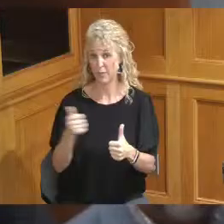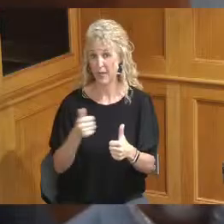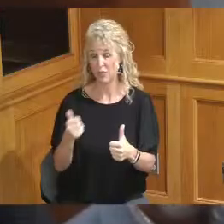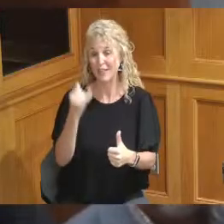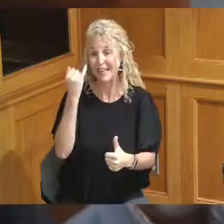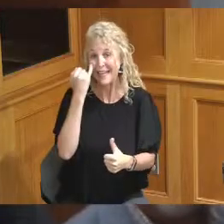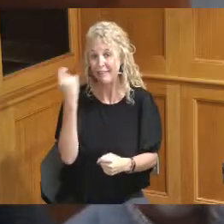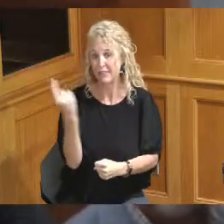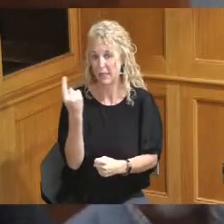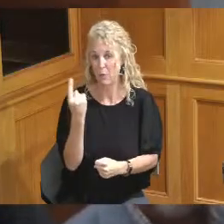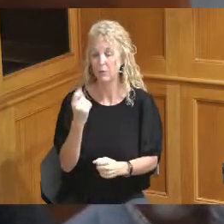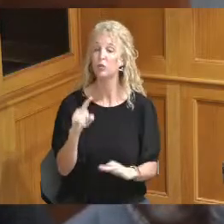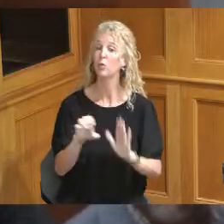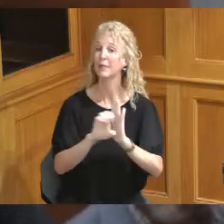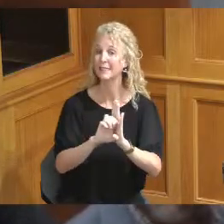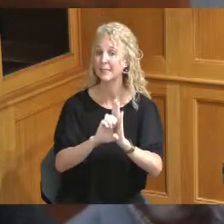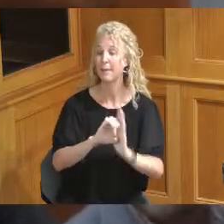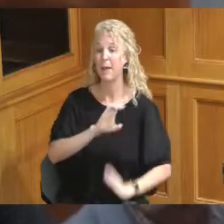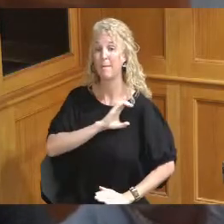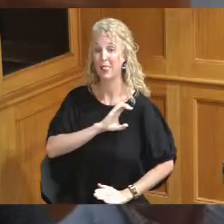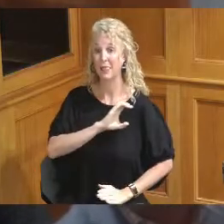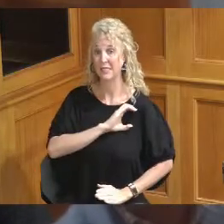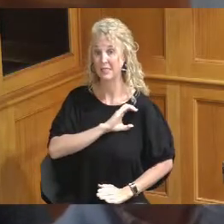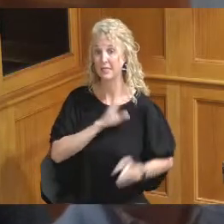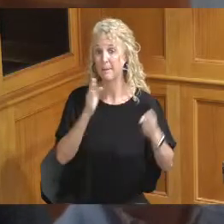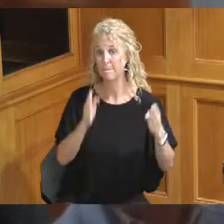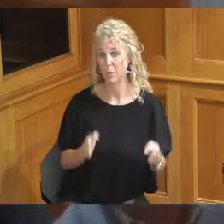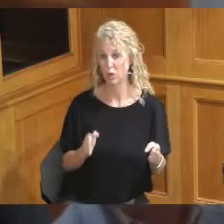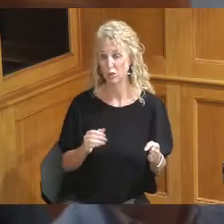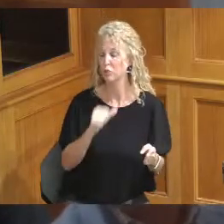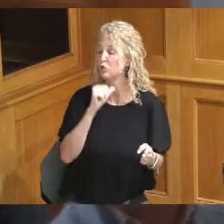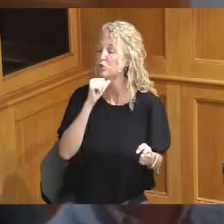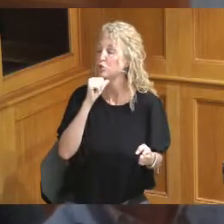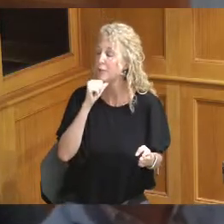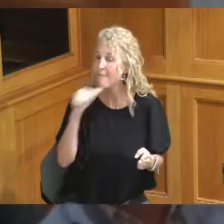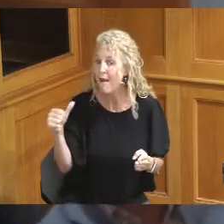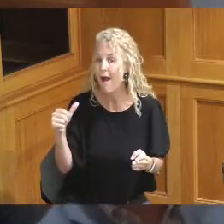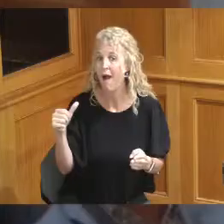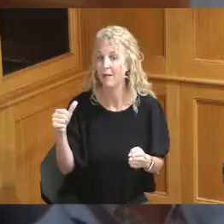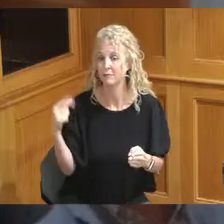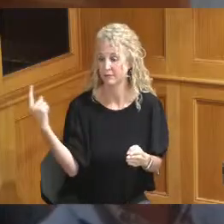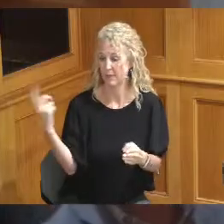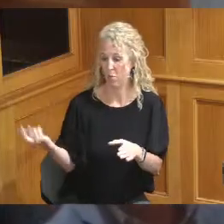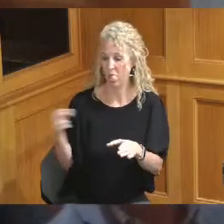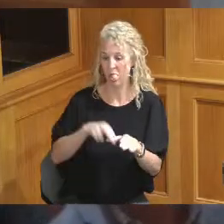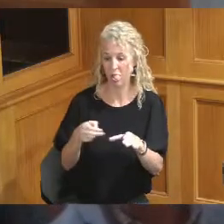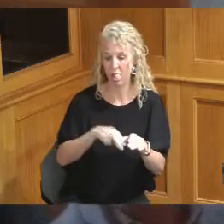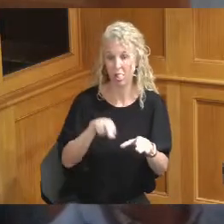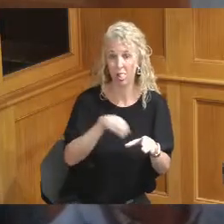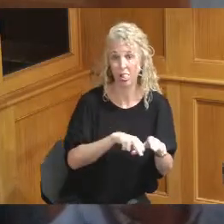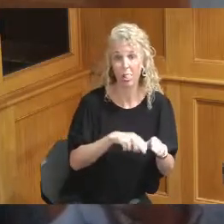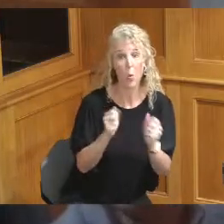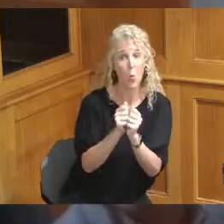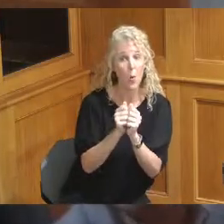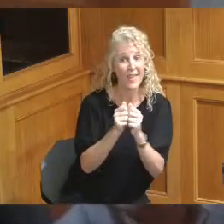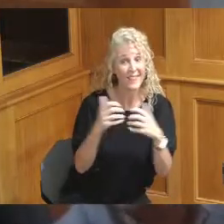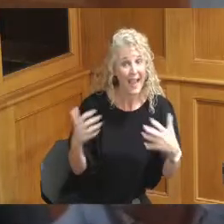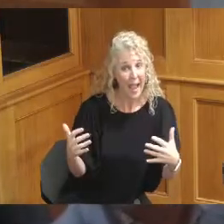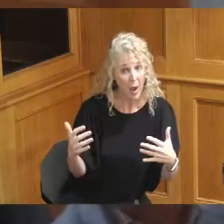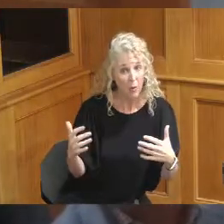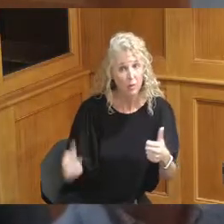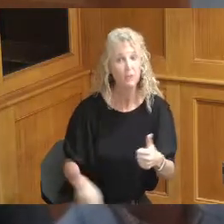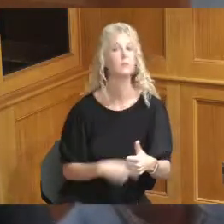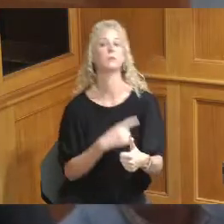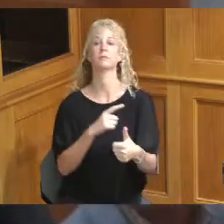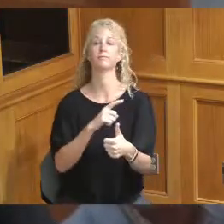A law enforcement officer in a vehicle should not transport any individual unless the following conditions occur